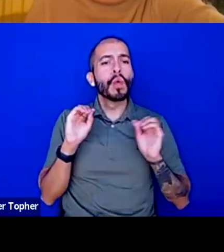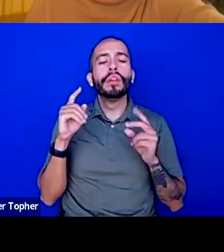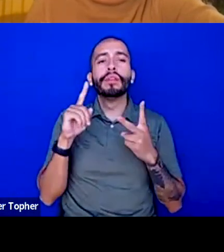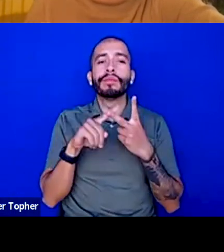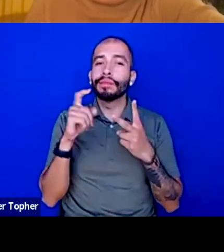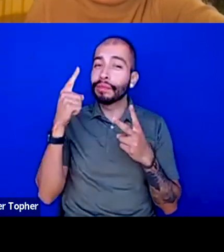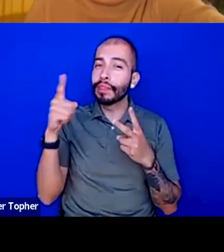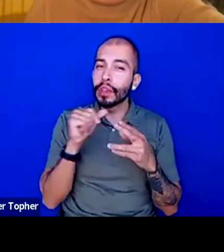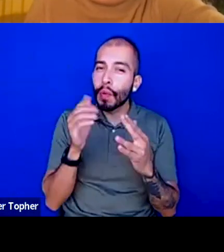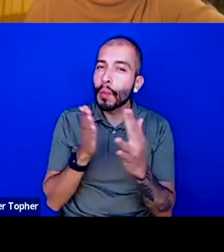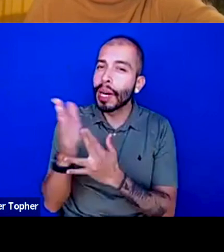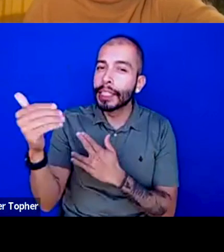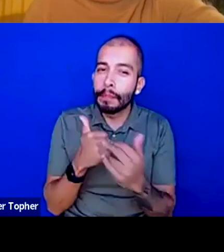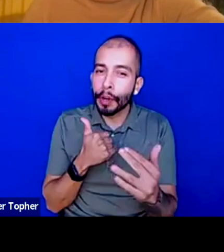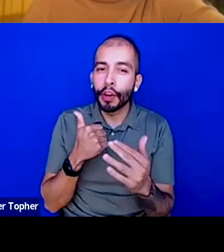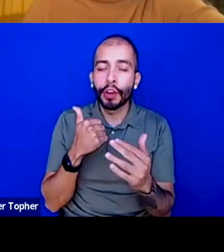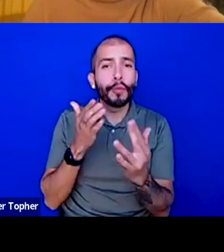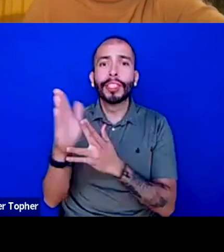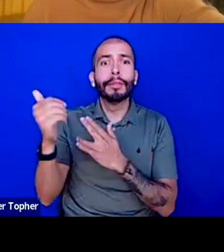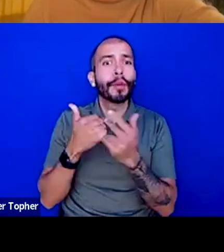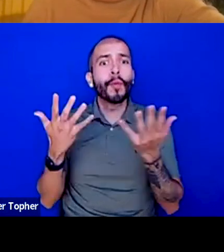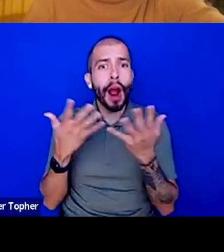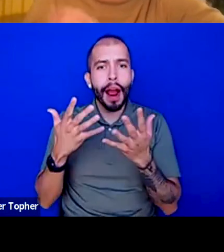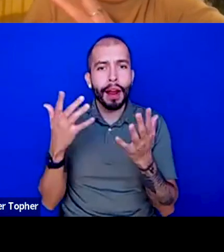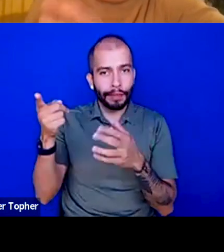a lot of the work on the transparency, on